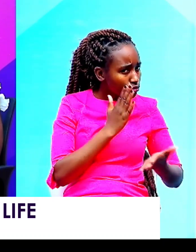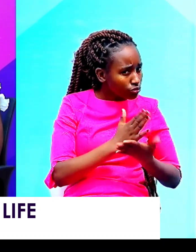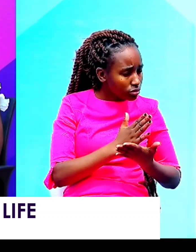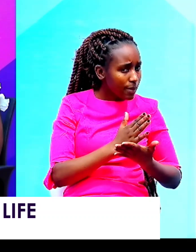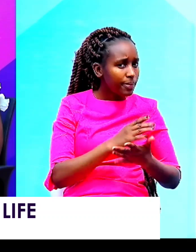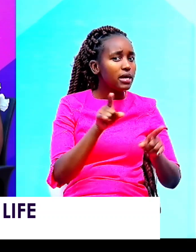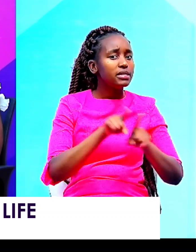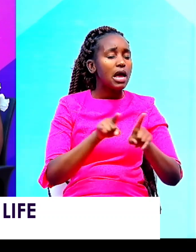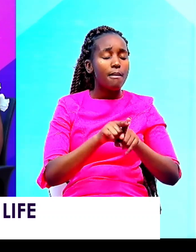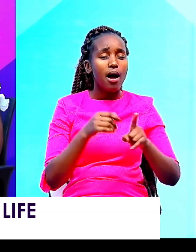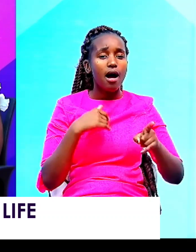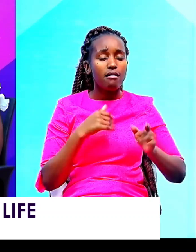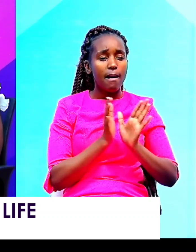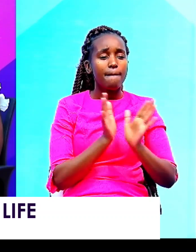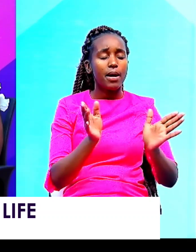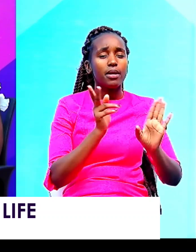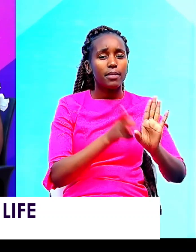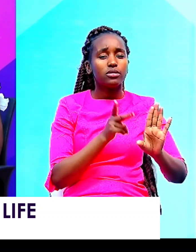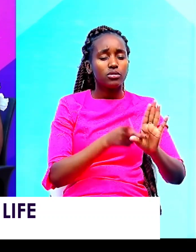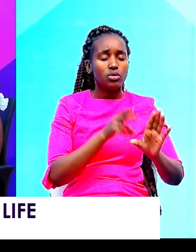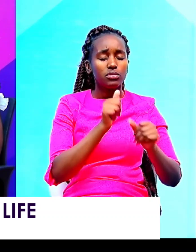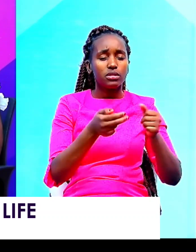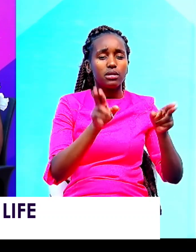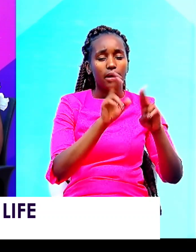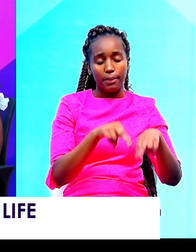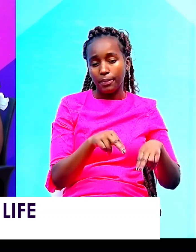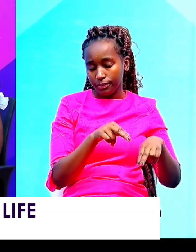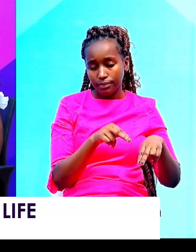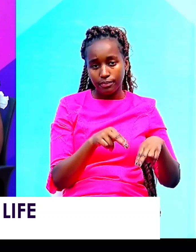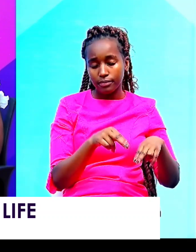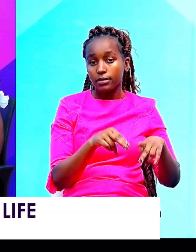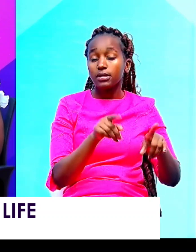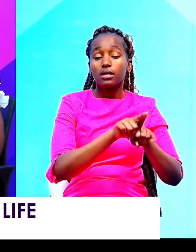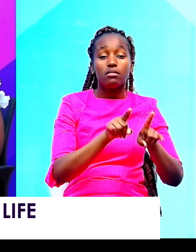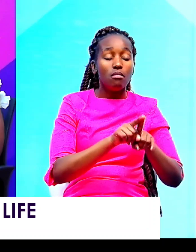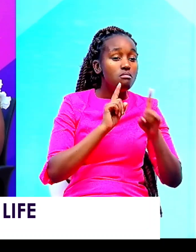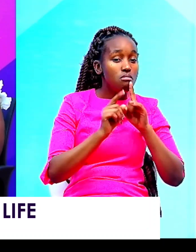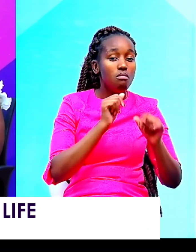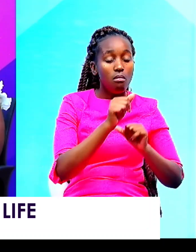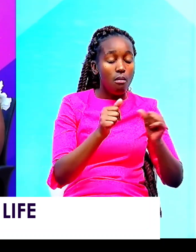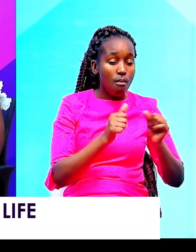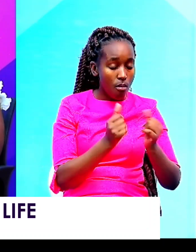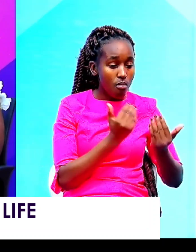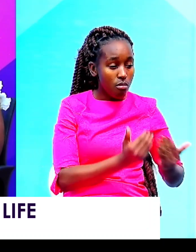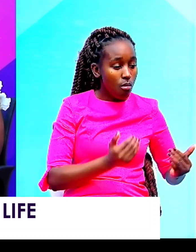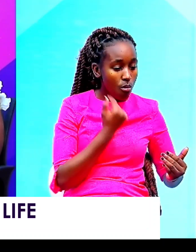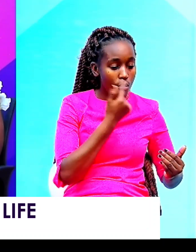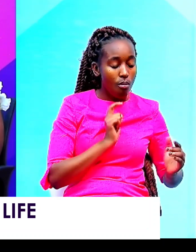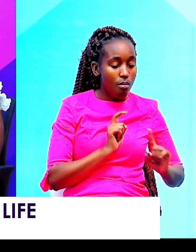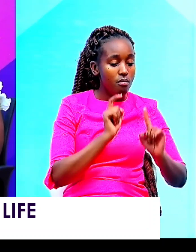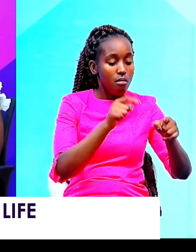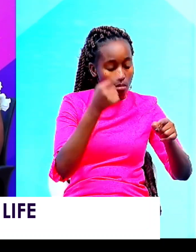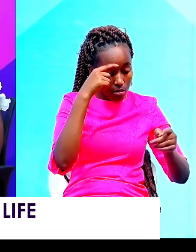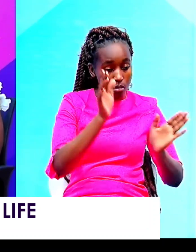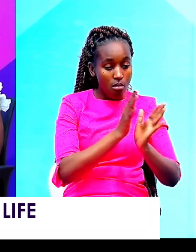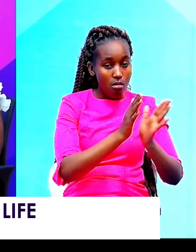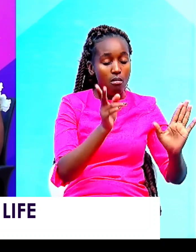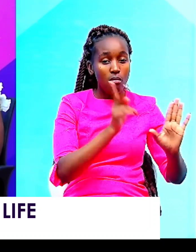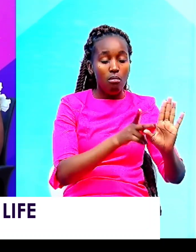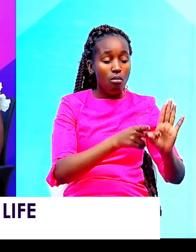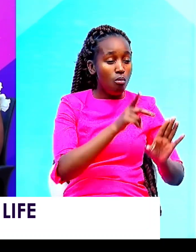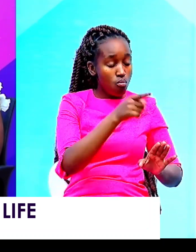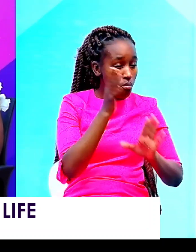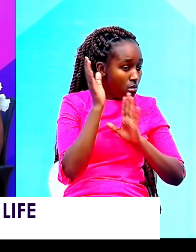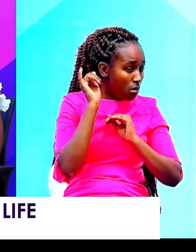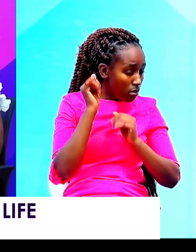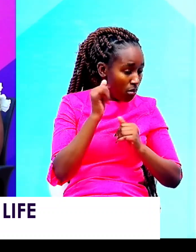public participation happening for that. Then you bring the children. Really, do you really expect a child